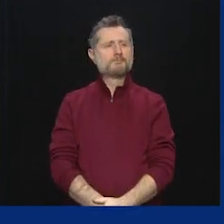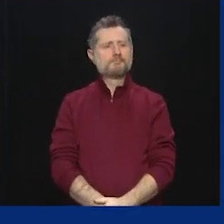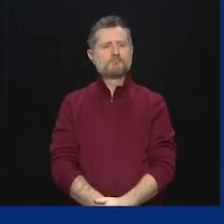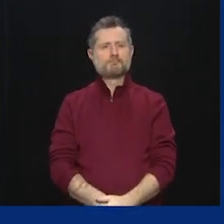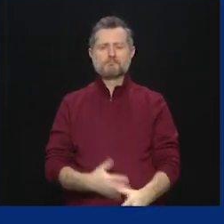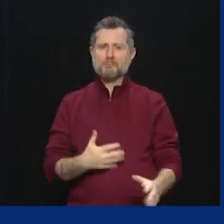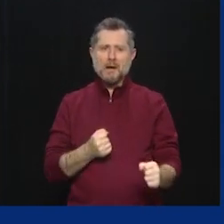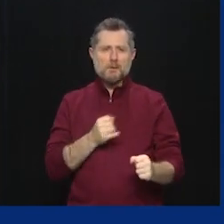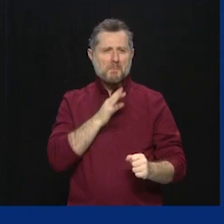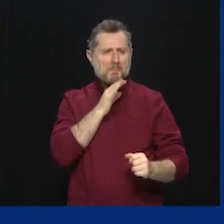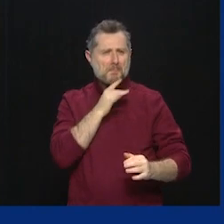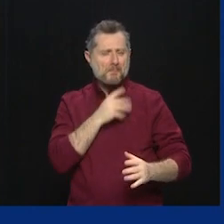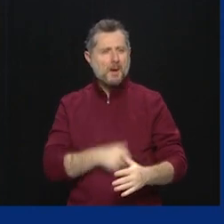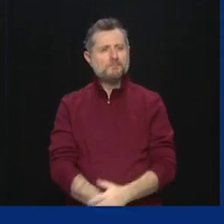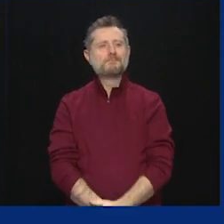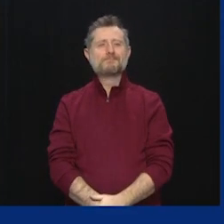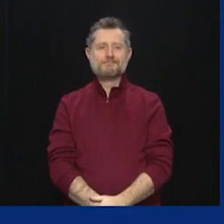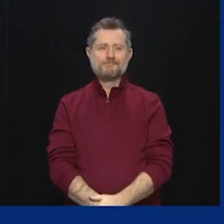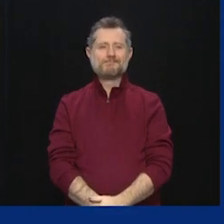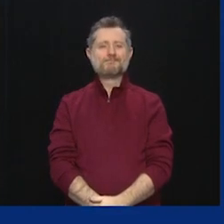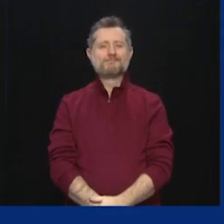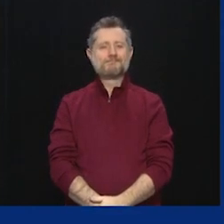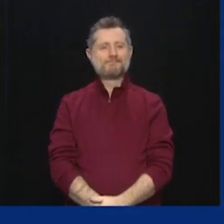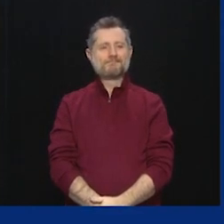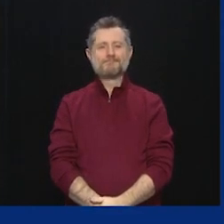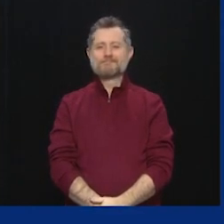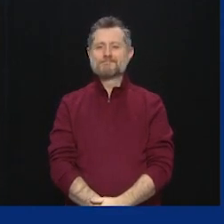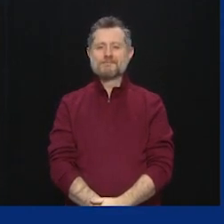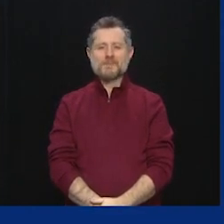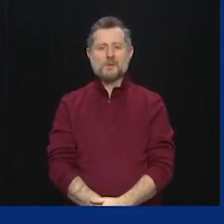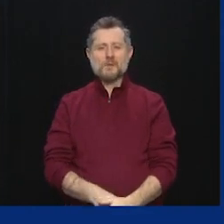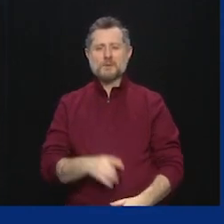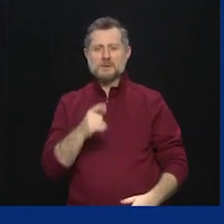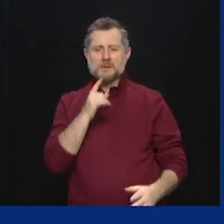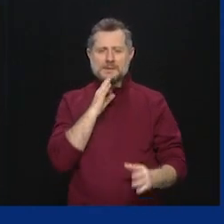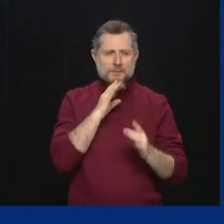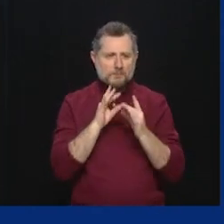Kicks it to the wall for Bailey. Bailey for Nelson. Scores!